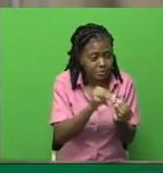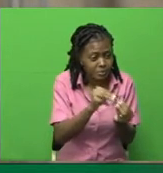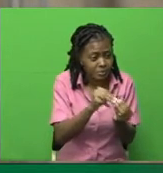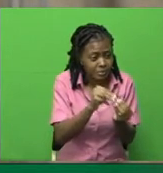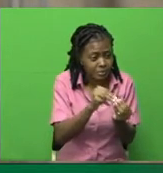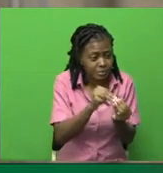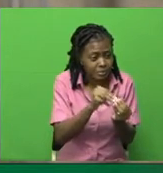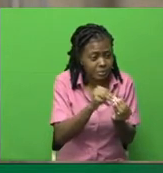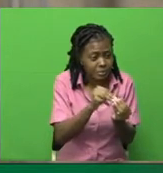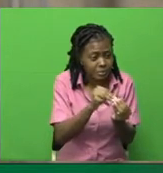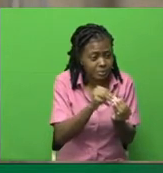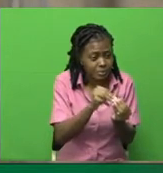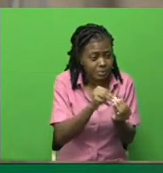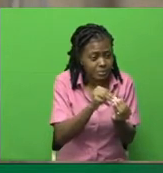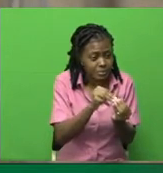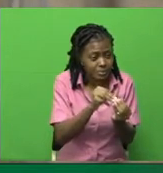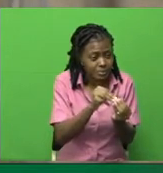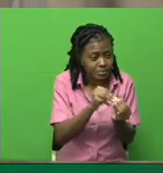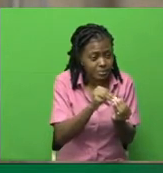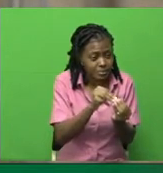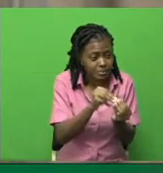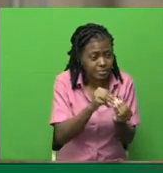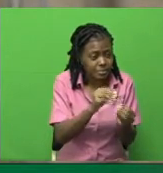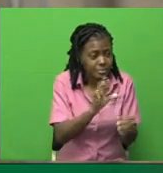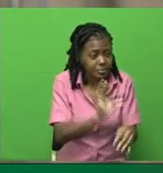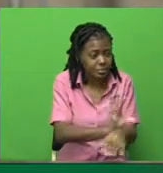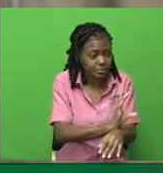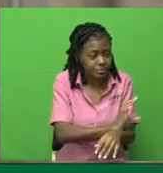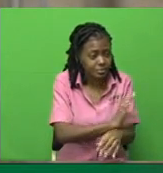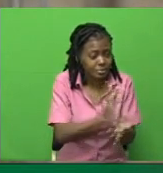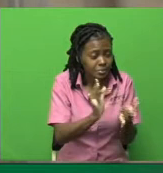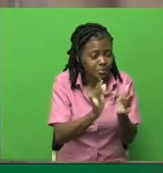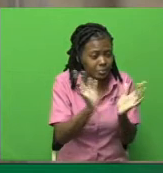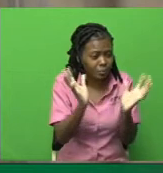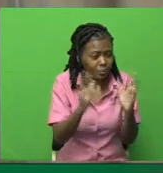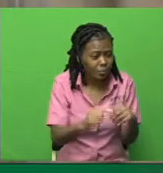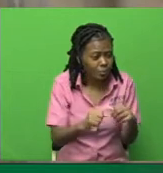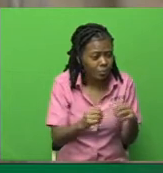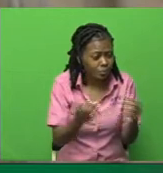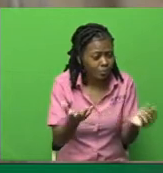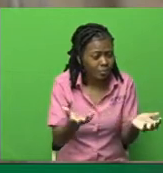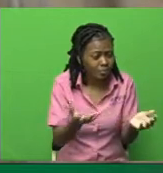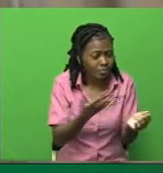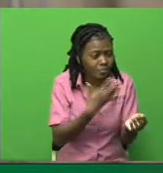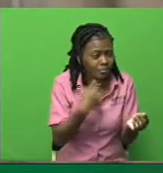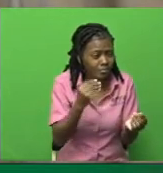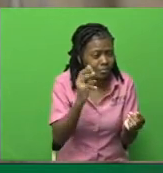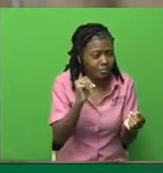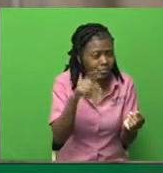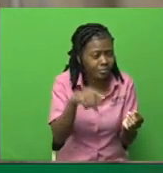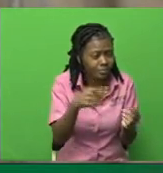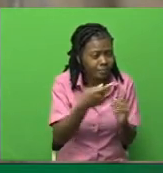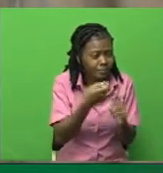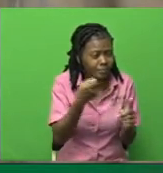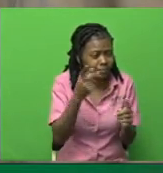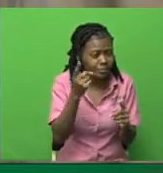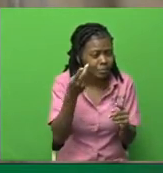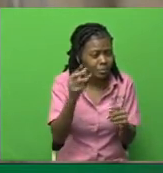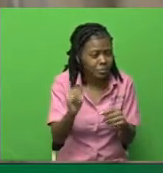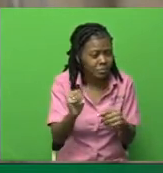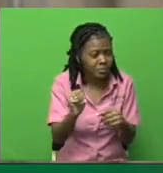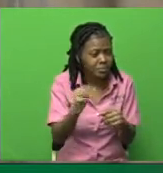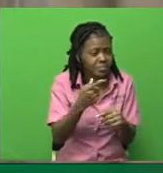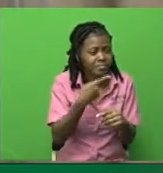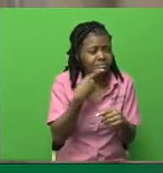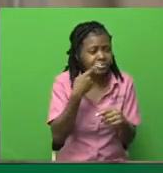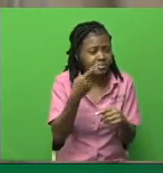their system of payment going down but the member for Diego Martin Northeast tells us all his